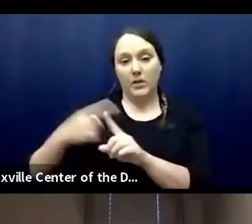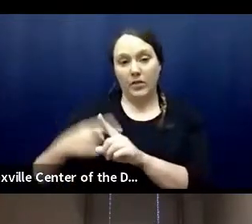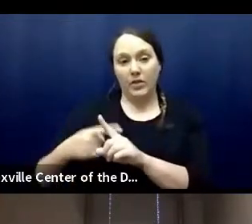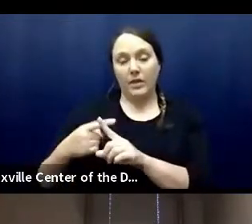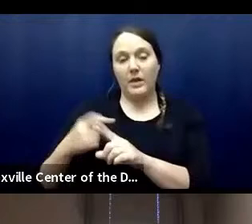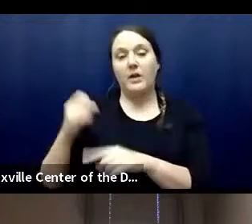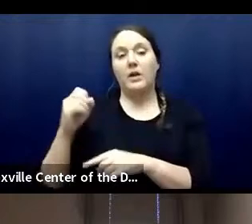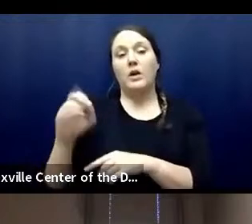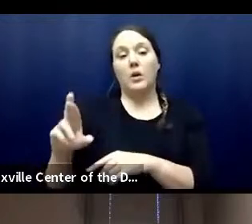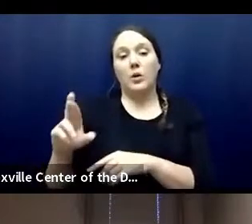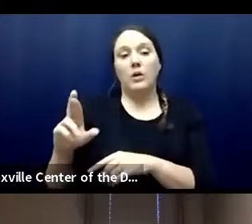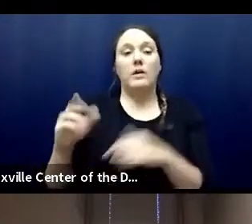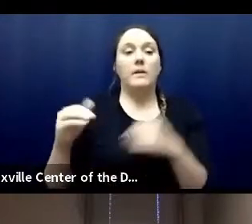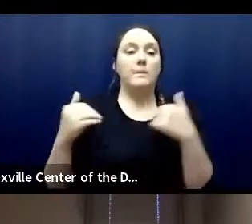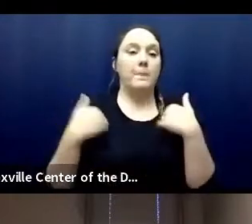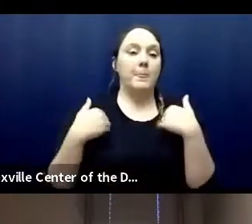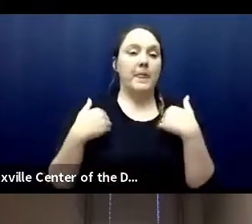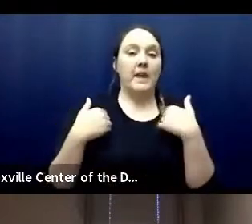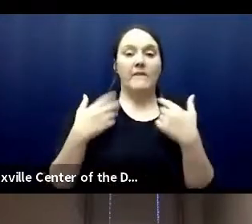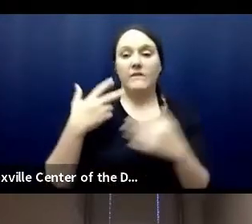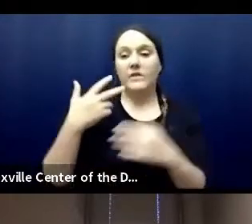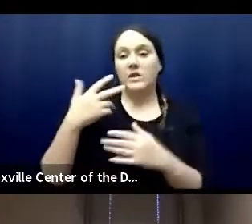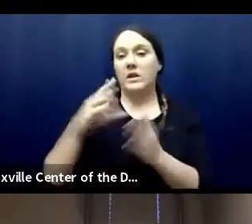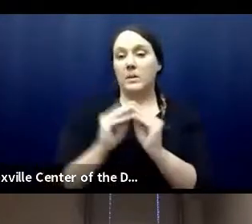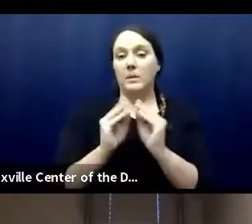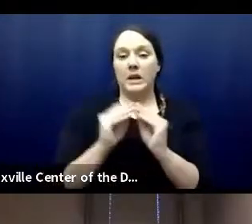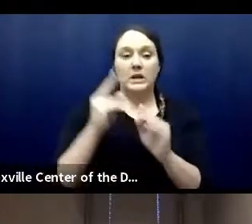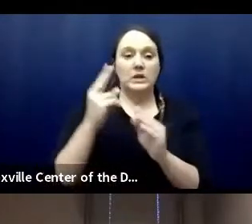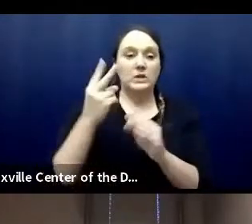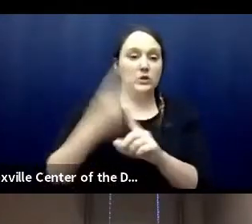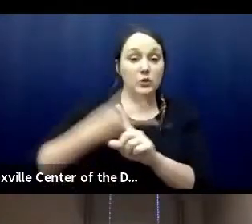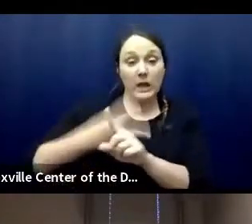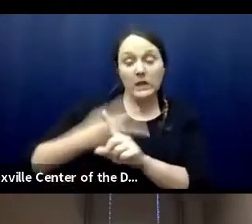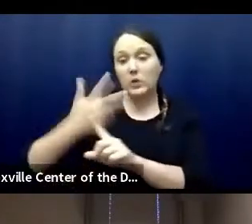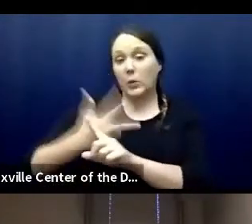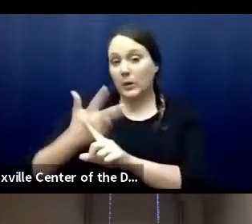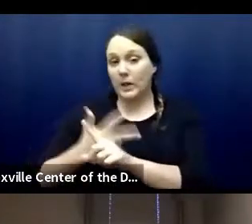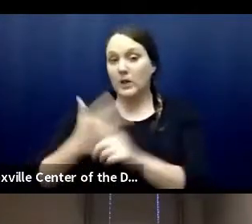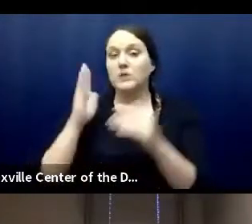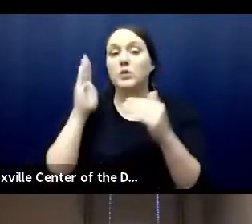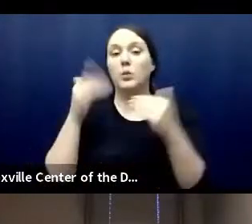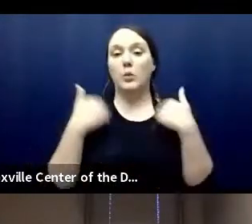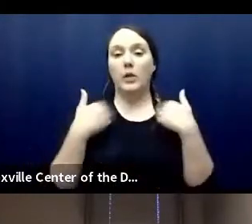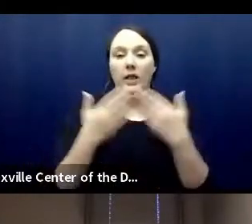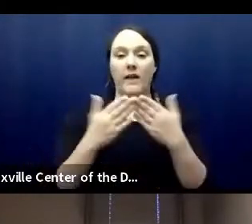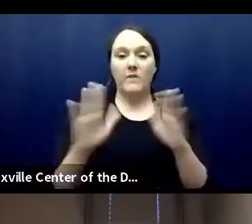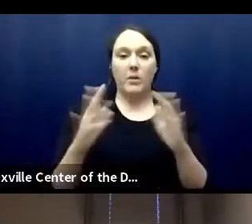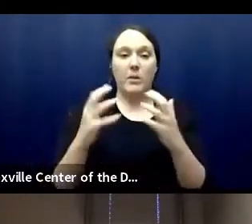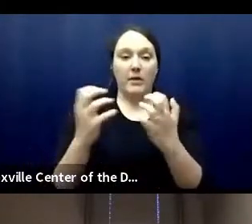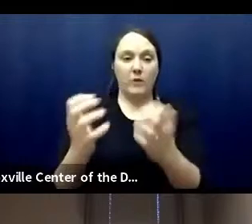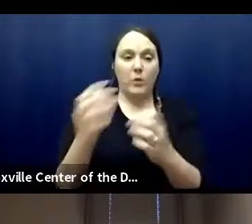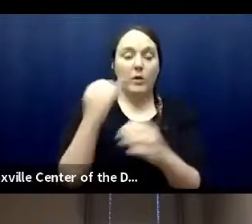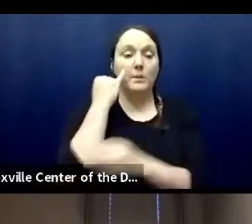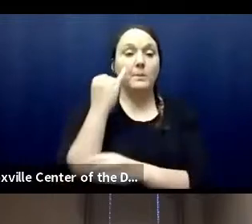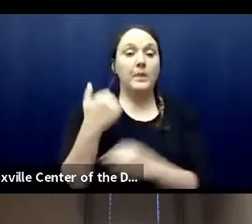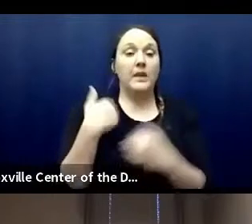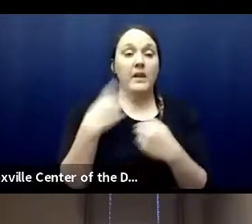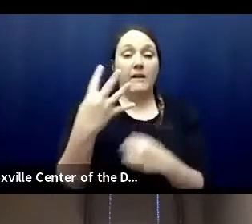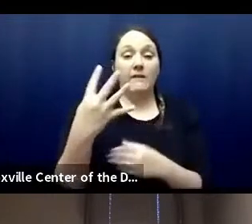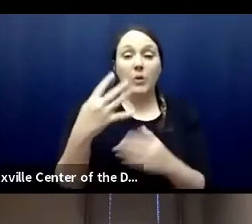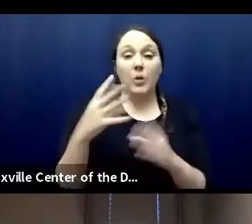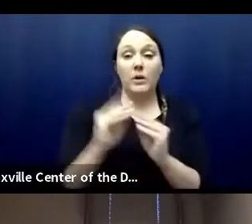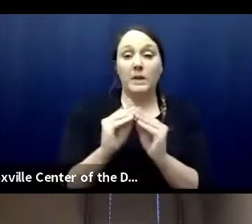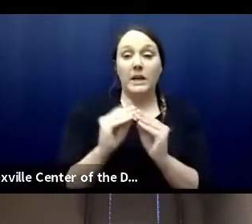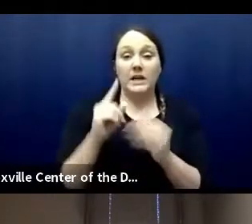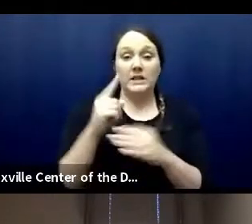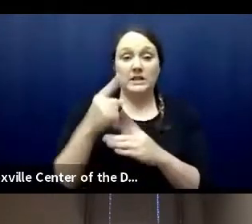Or if we have meetings every 2 months, every 3 months, we will have a public forum offered. Less than that, if we have 4 meetings a month, one